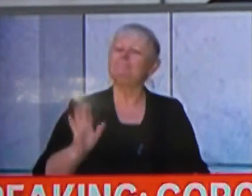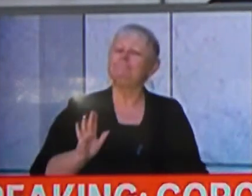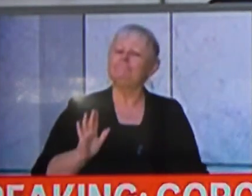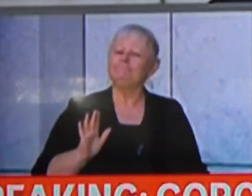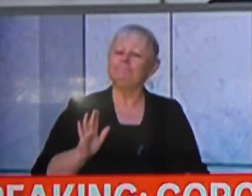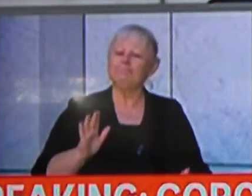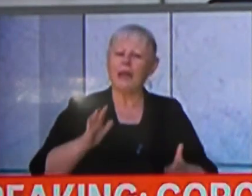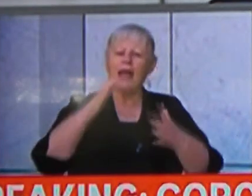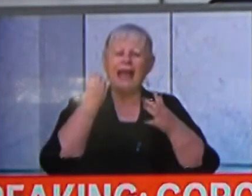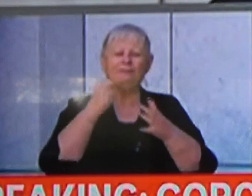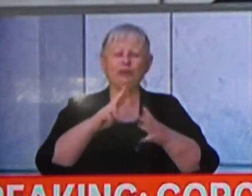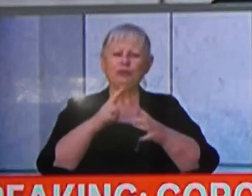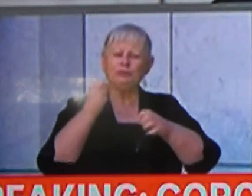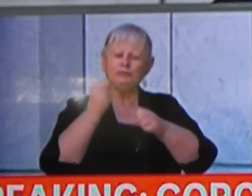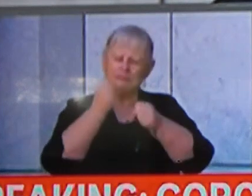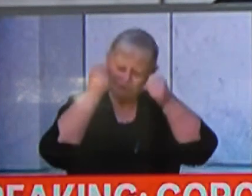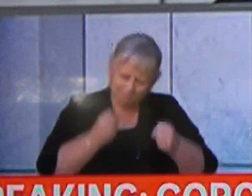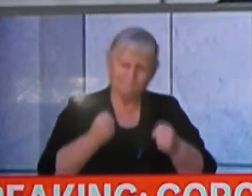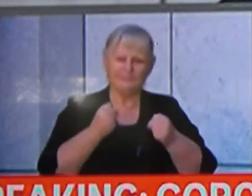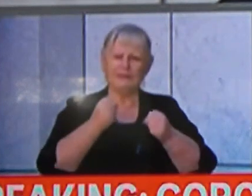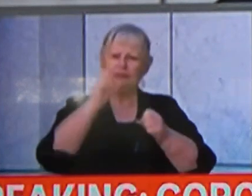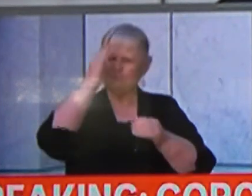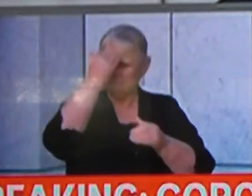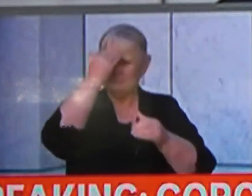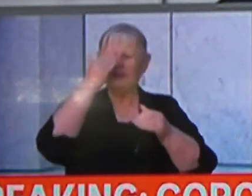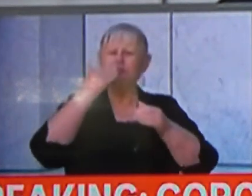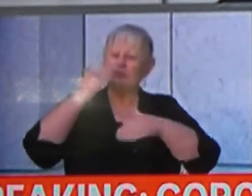must not let them break our resolve as Australians.